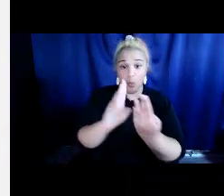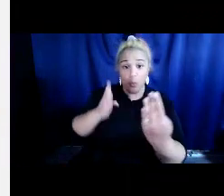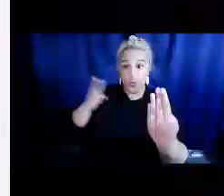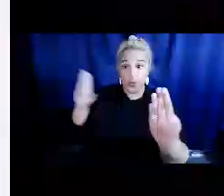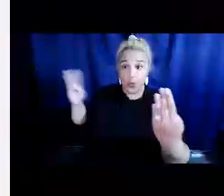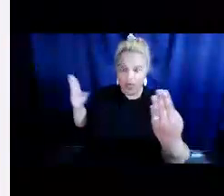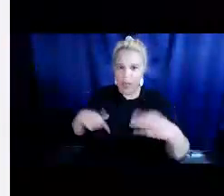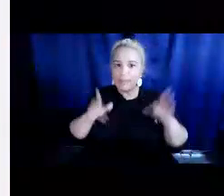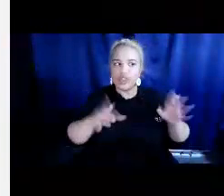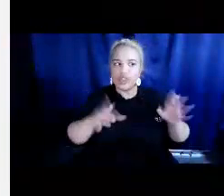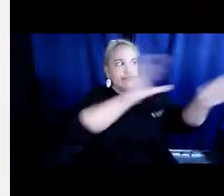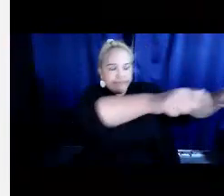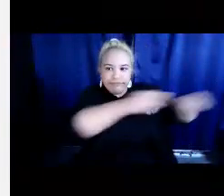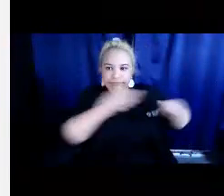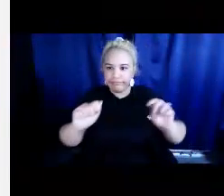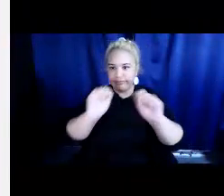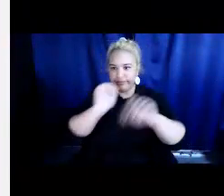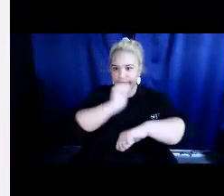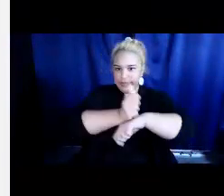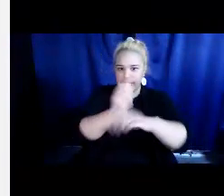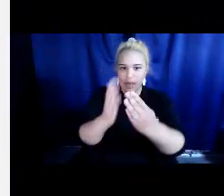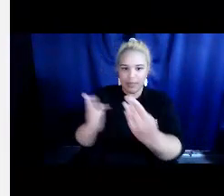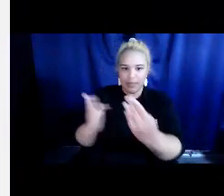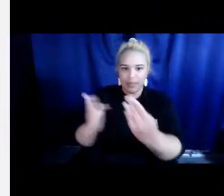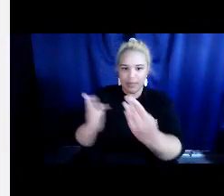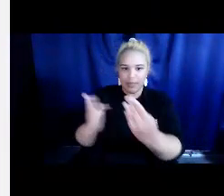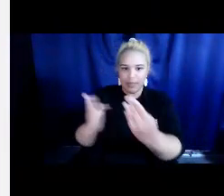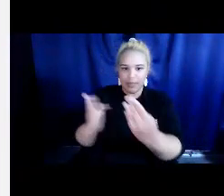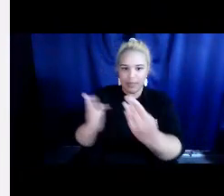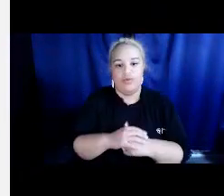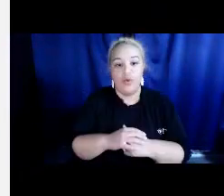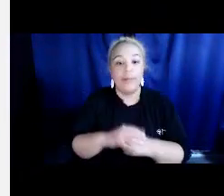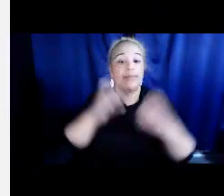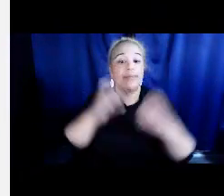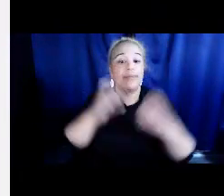temperature controls, and volume for sounds so anyone can benefit.